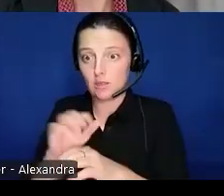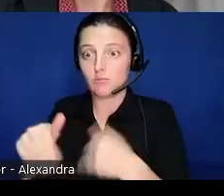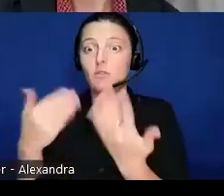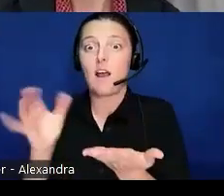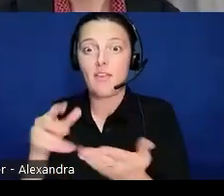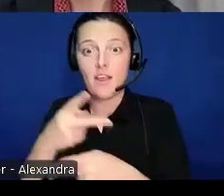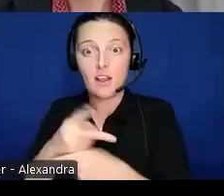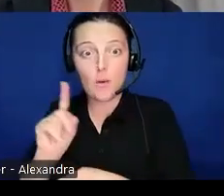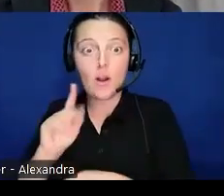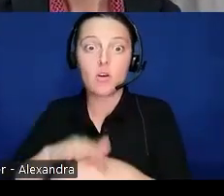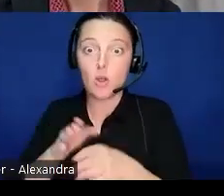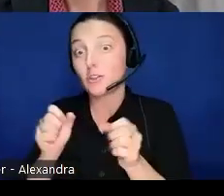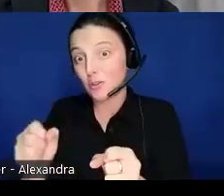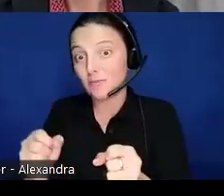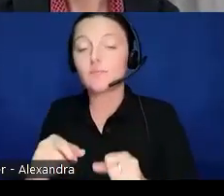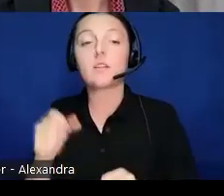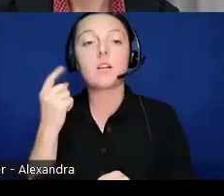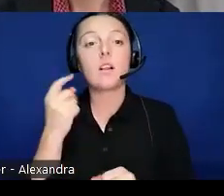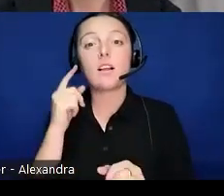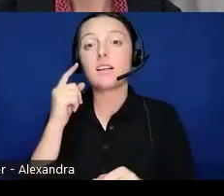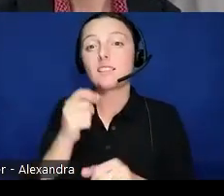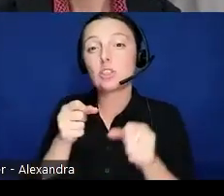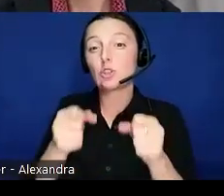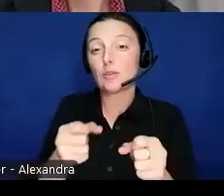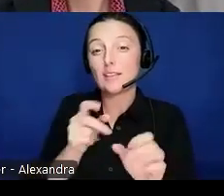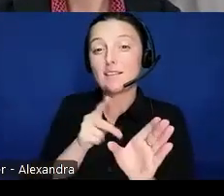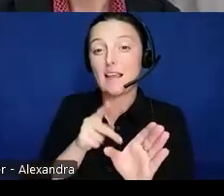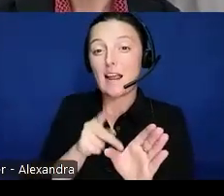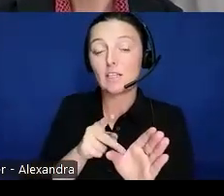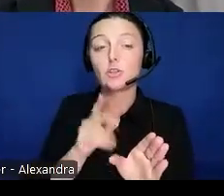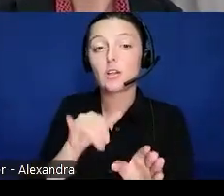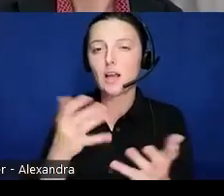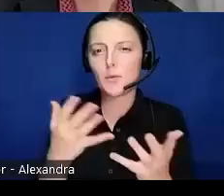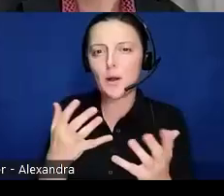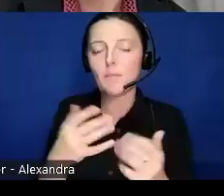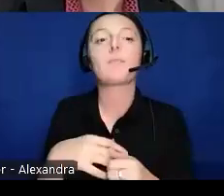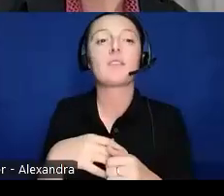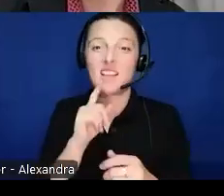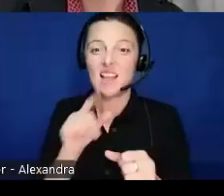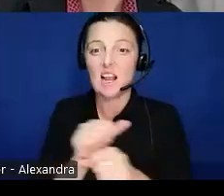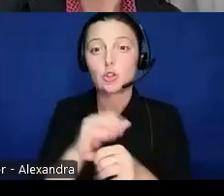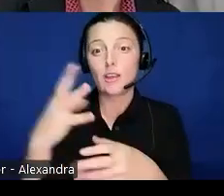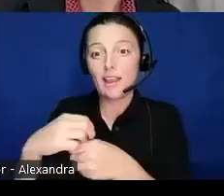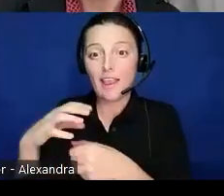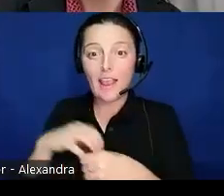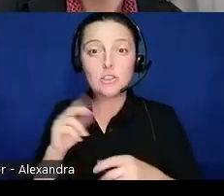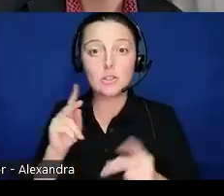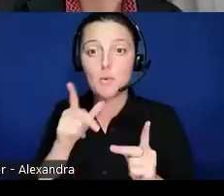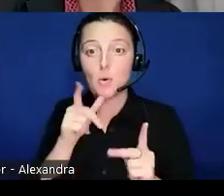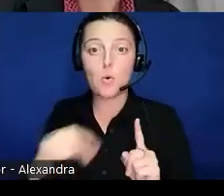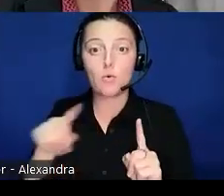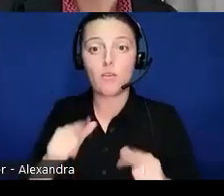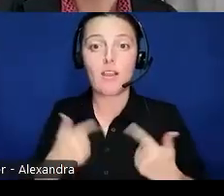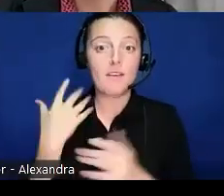turn, is this model of actually engaging people who are living outside, who are on the streets around their mental illness